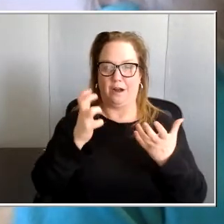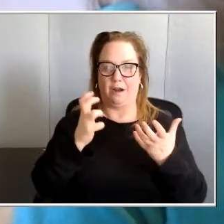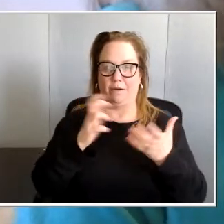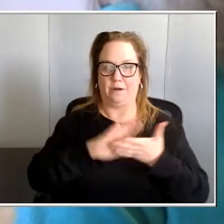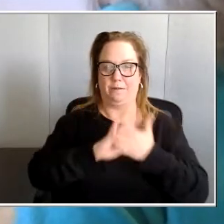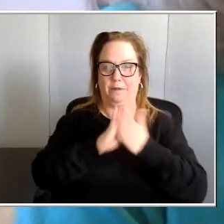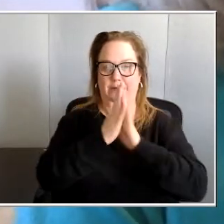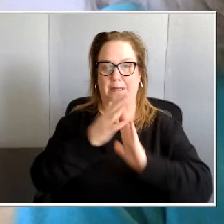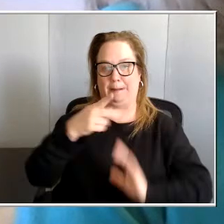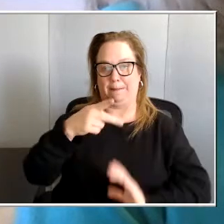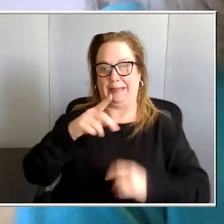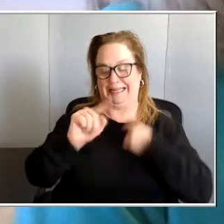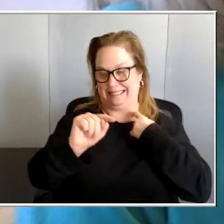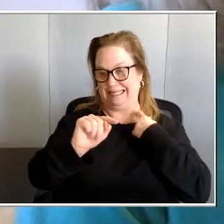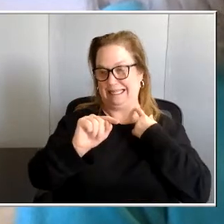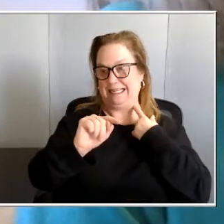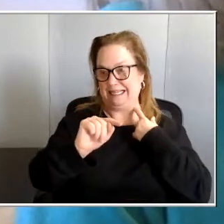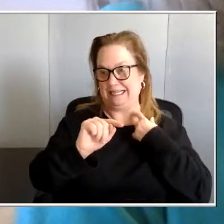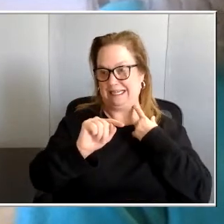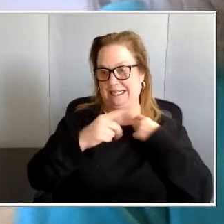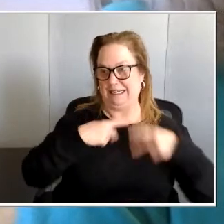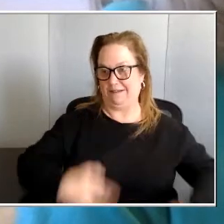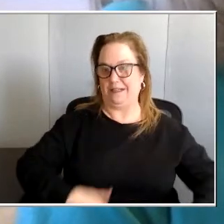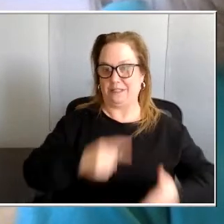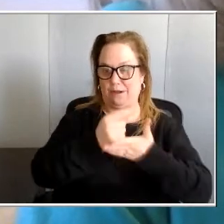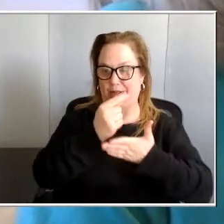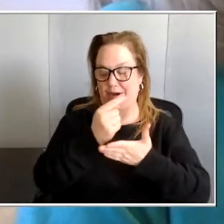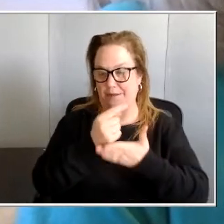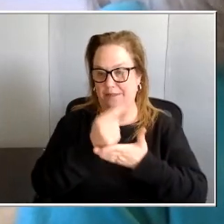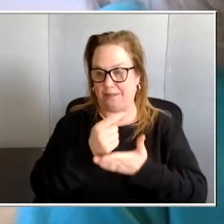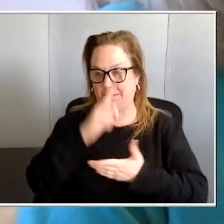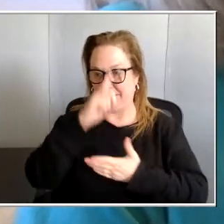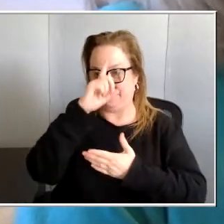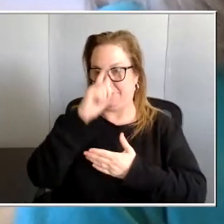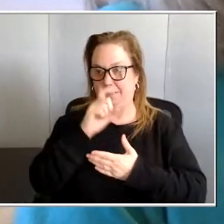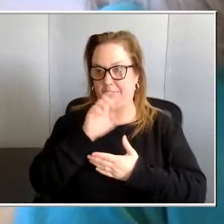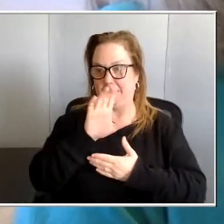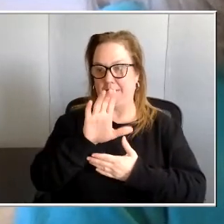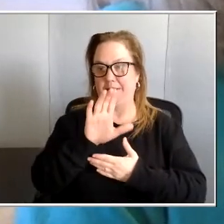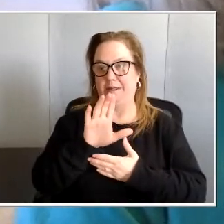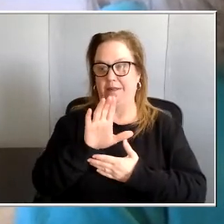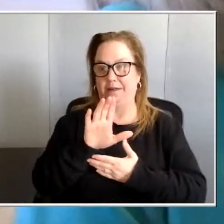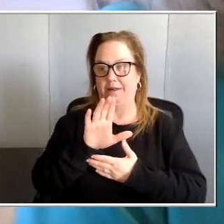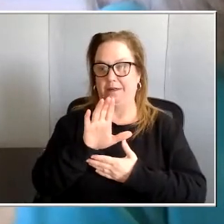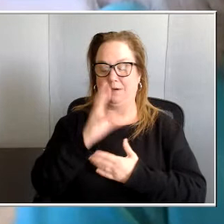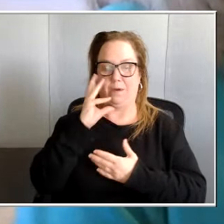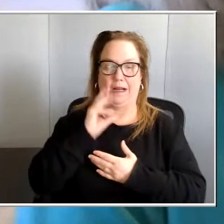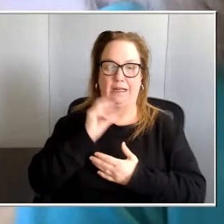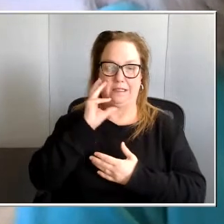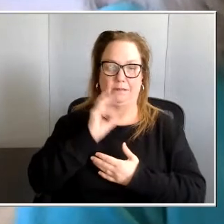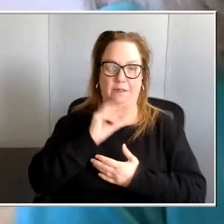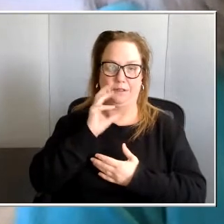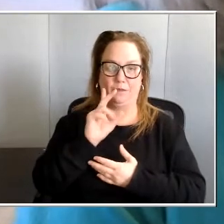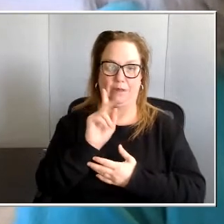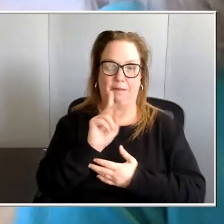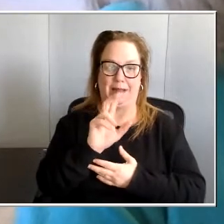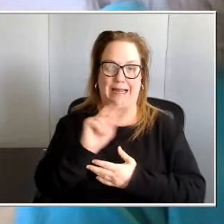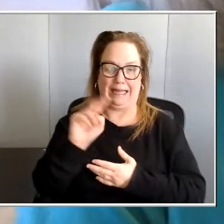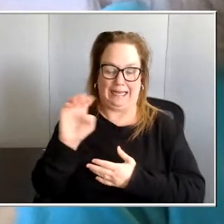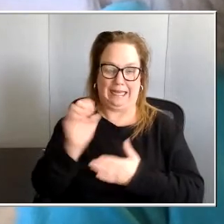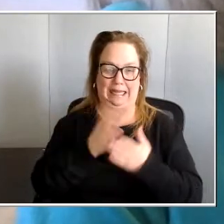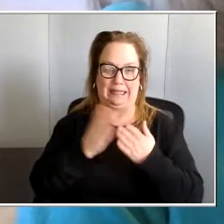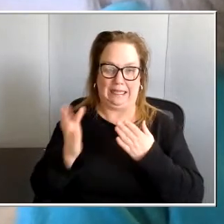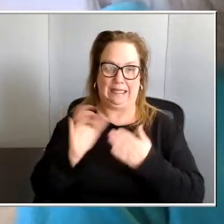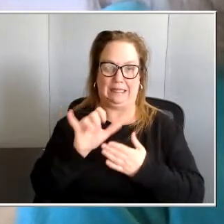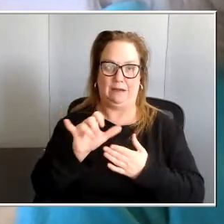a PT, a physical therapist, because of the what I went through with the whole knee thing. So that